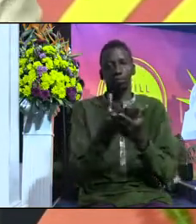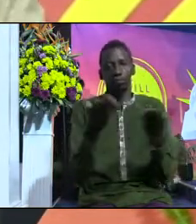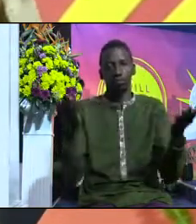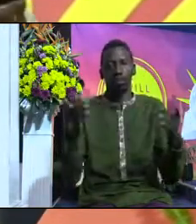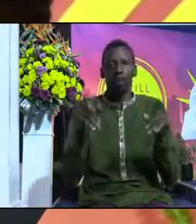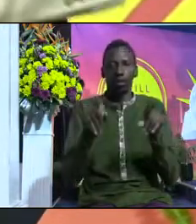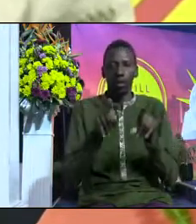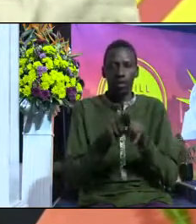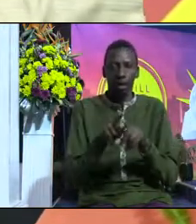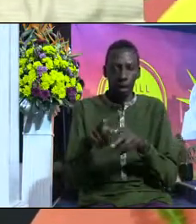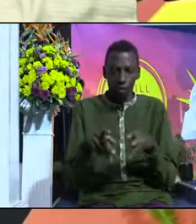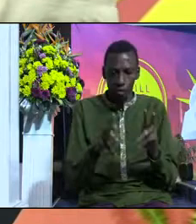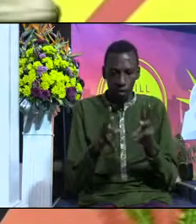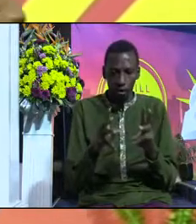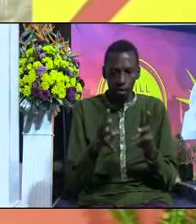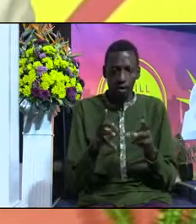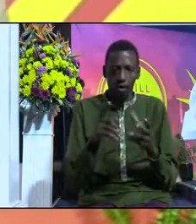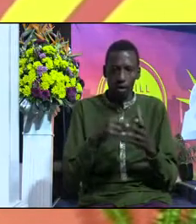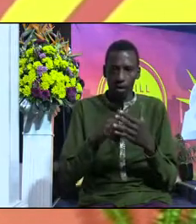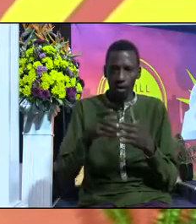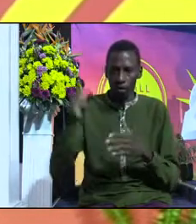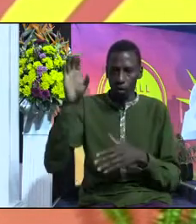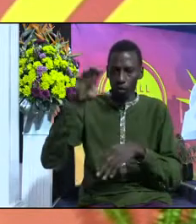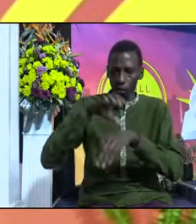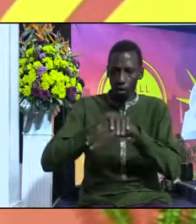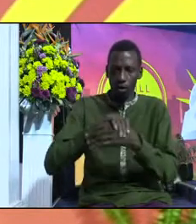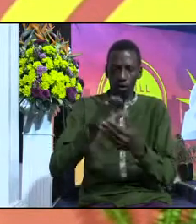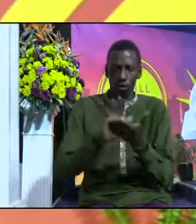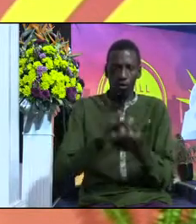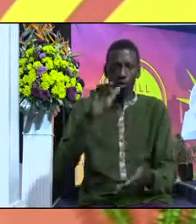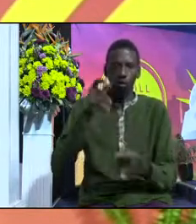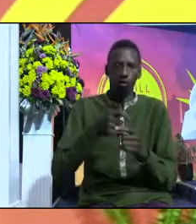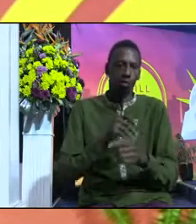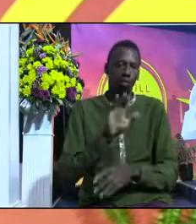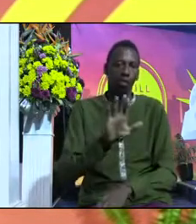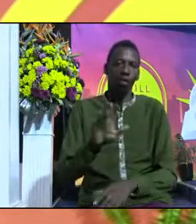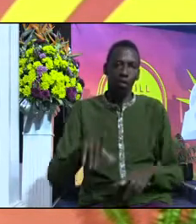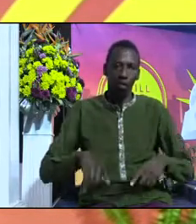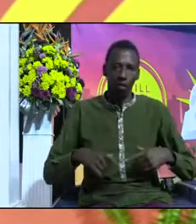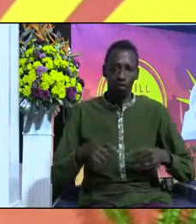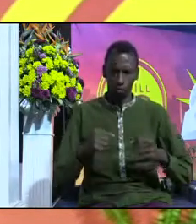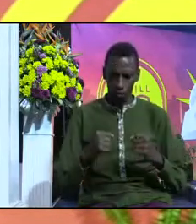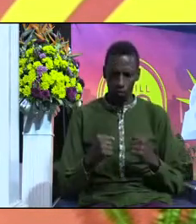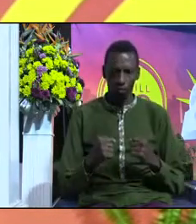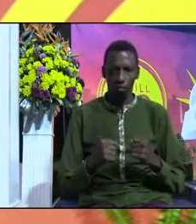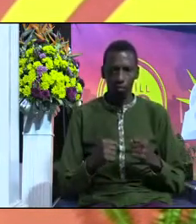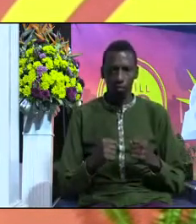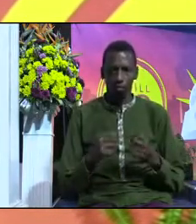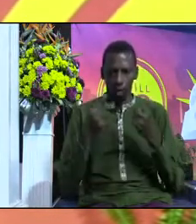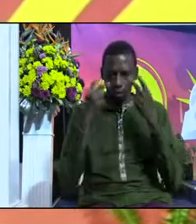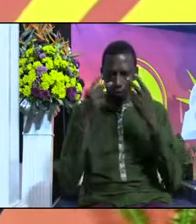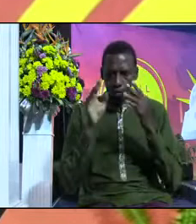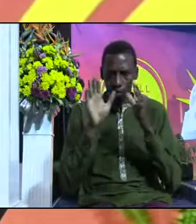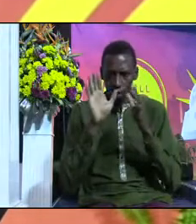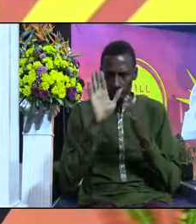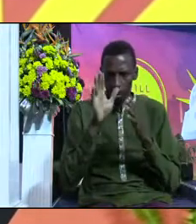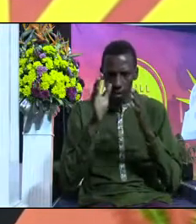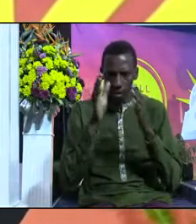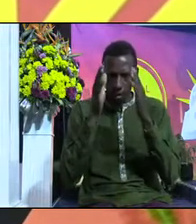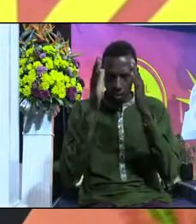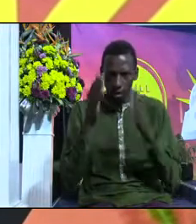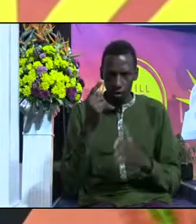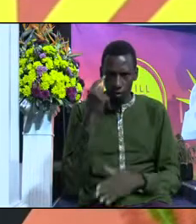and get the glory out of your life. Are you listening to me? You just straighten up your shoulders and look that person eyeball